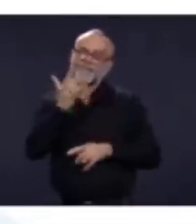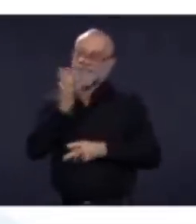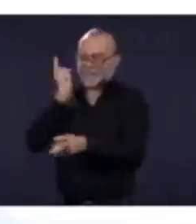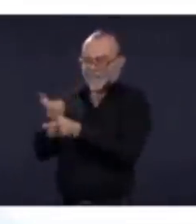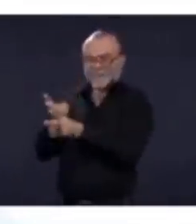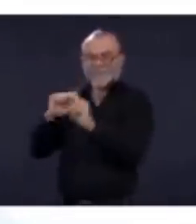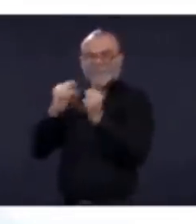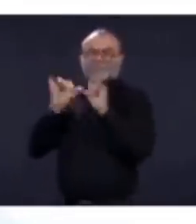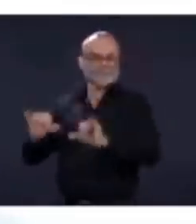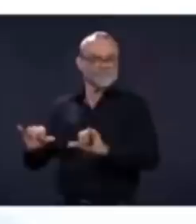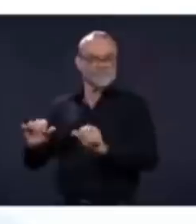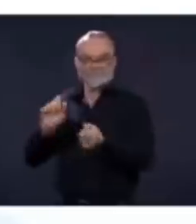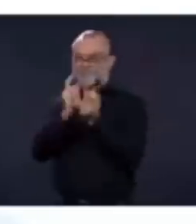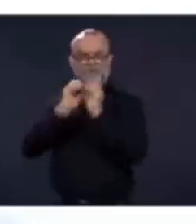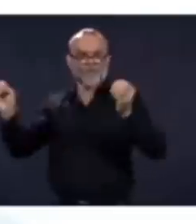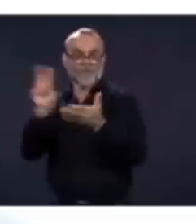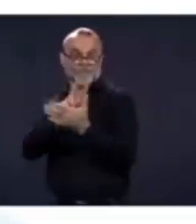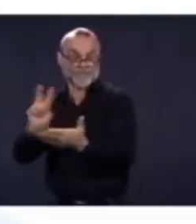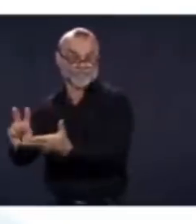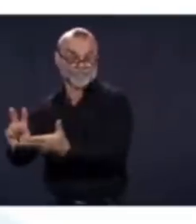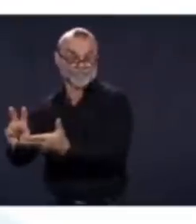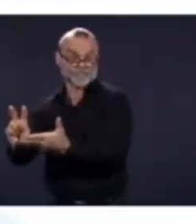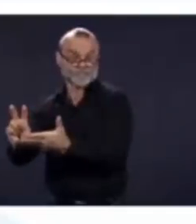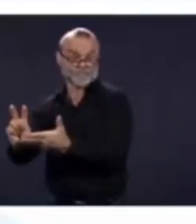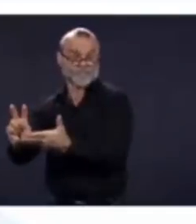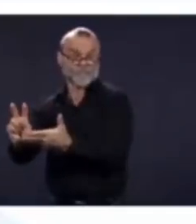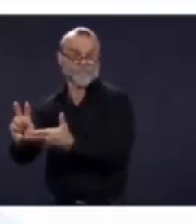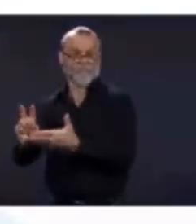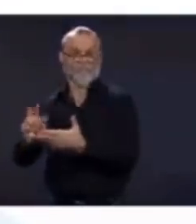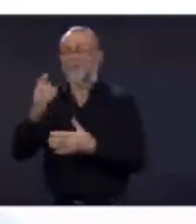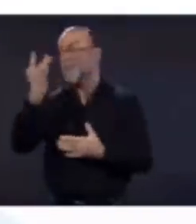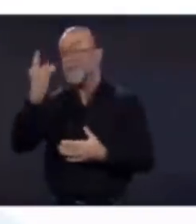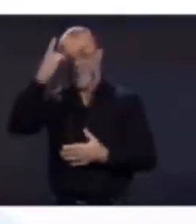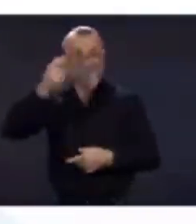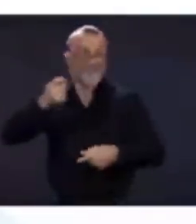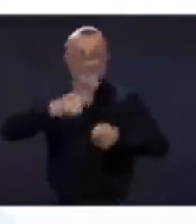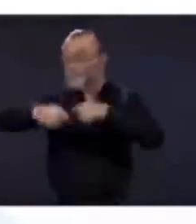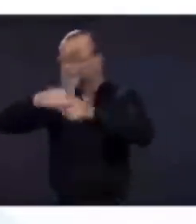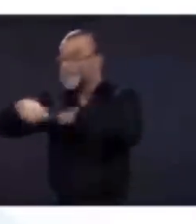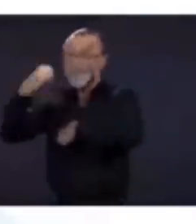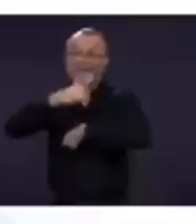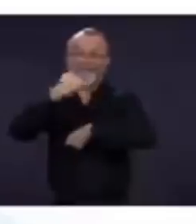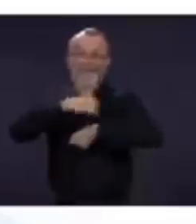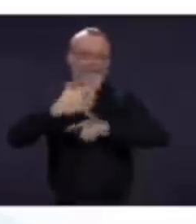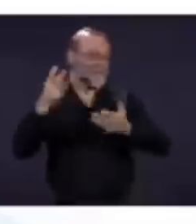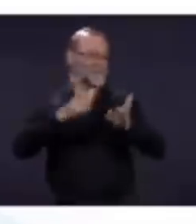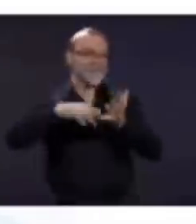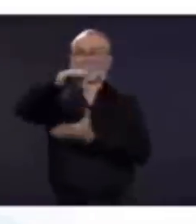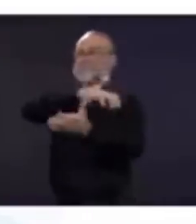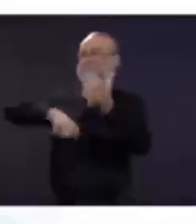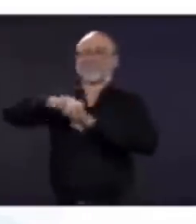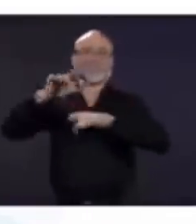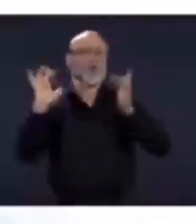for 2 weeks, right? And then, because if you change every day, okay, you're going to be mixing up a lot